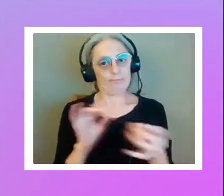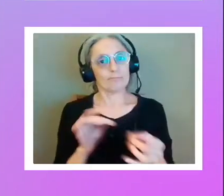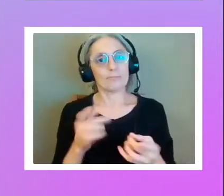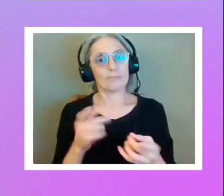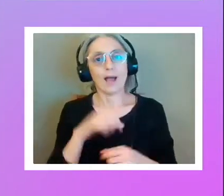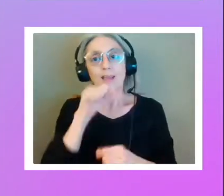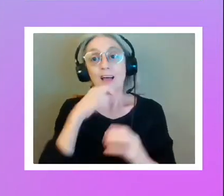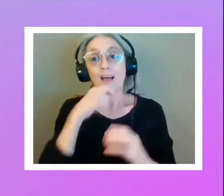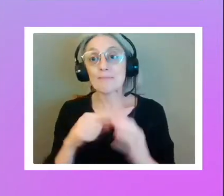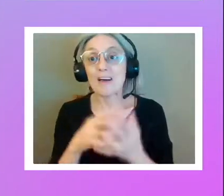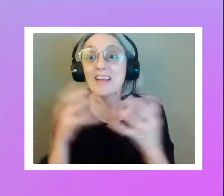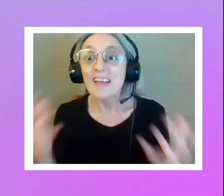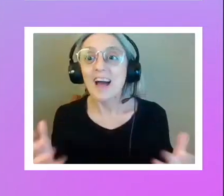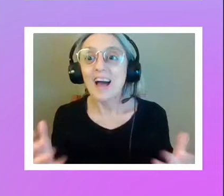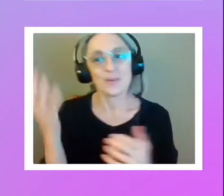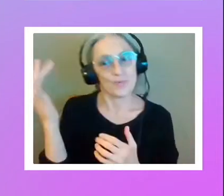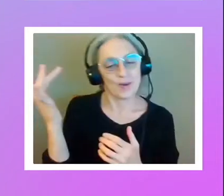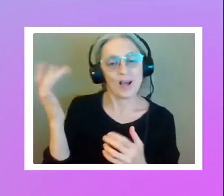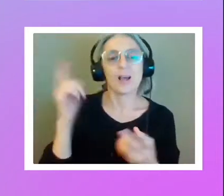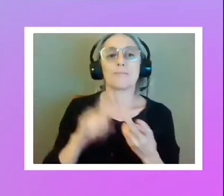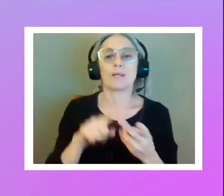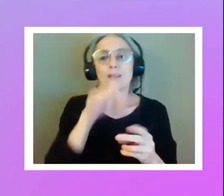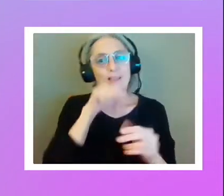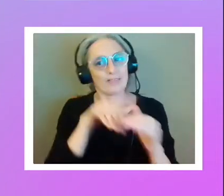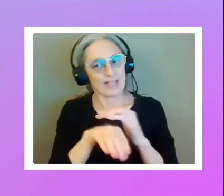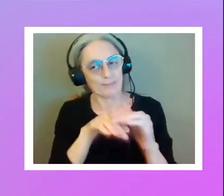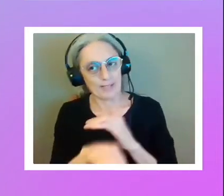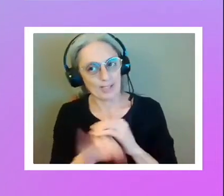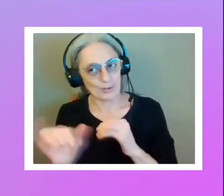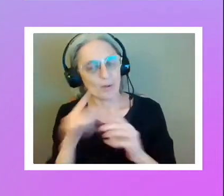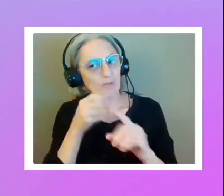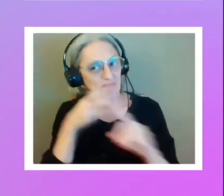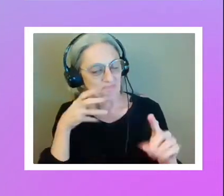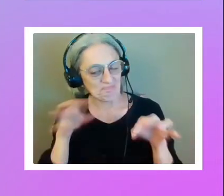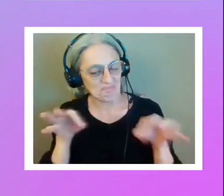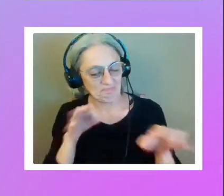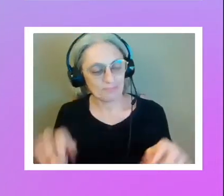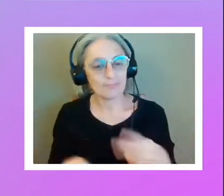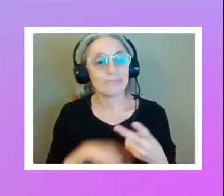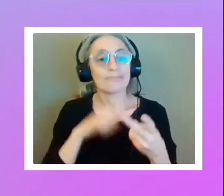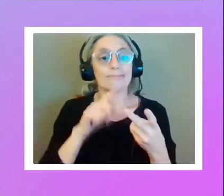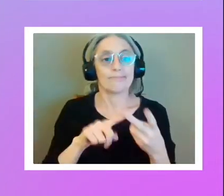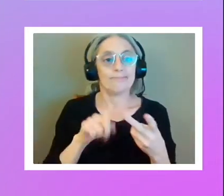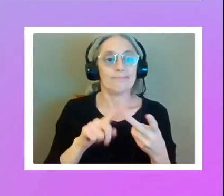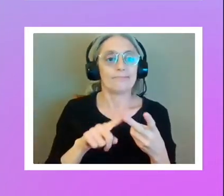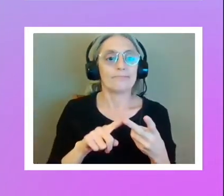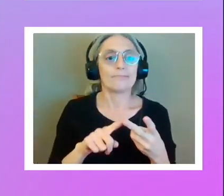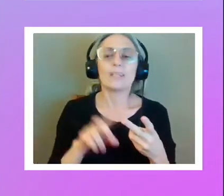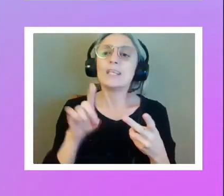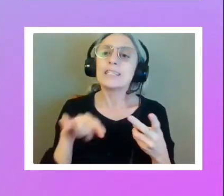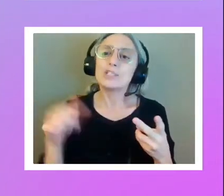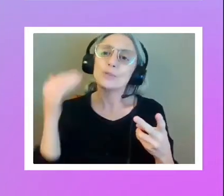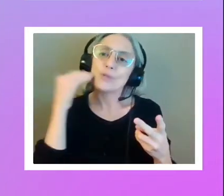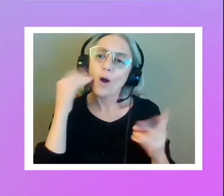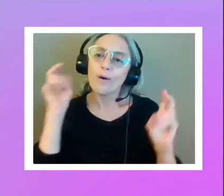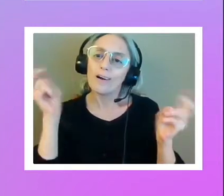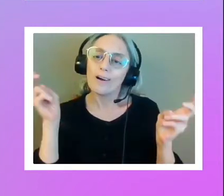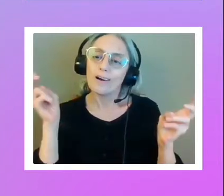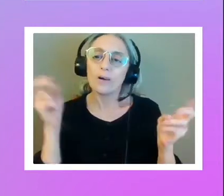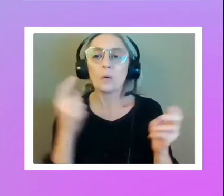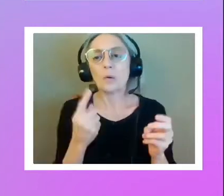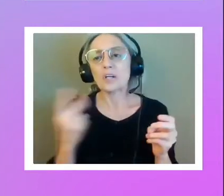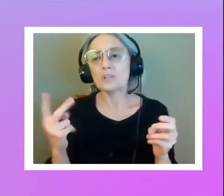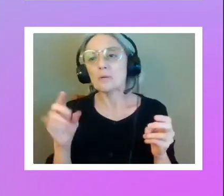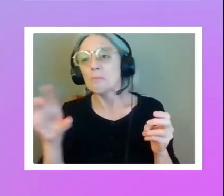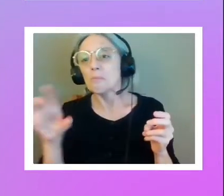email so much, as well as why I also love accessibility. The second thing we're going to talk about is some did you knows, maybe one or two, maybe a little bit